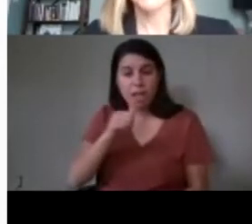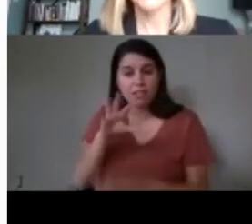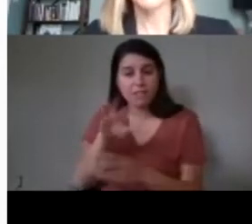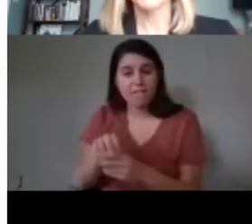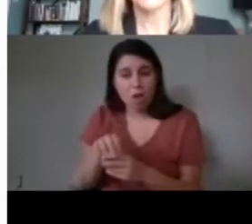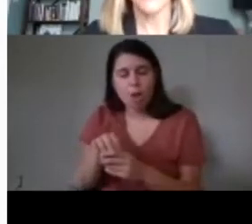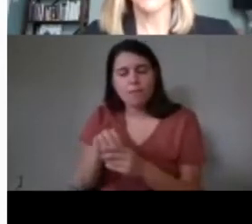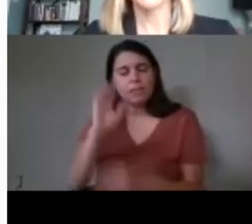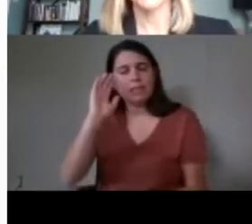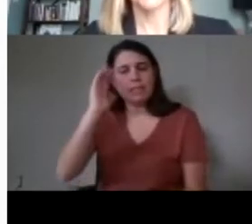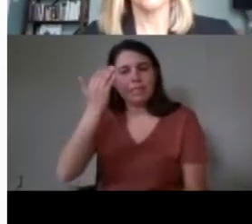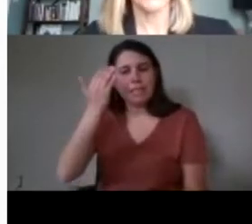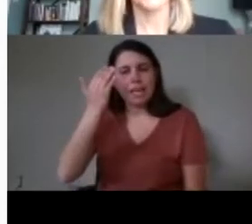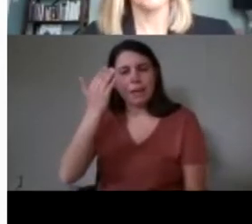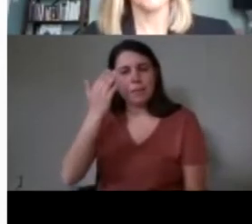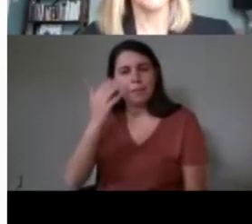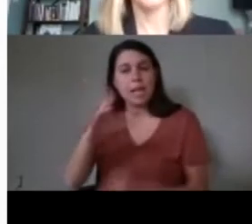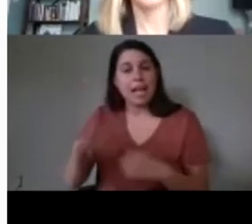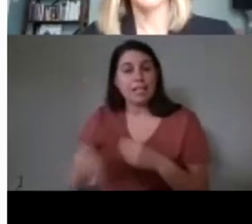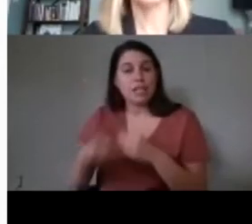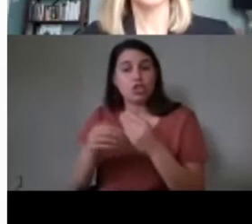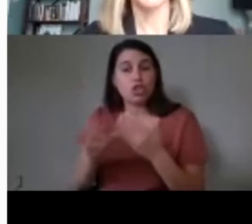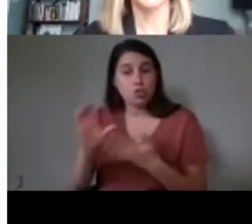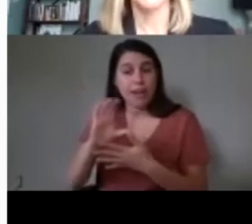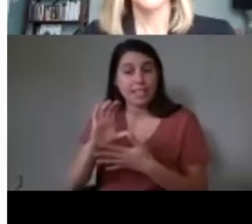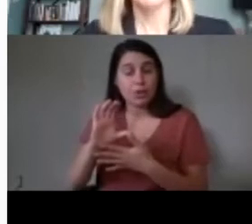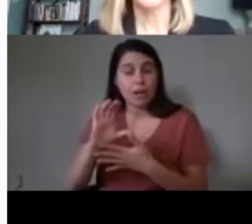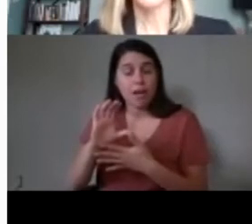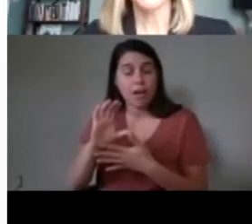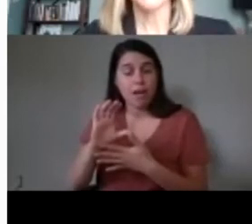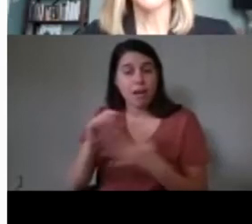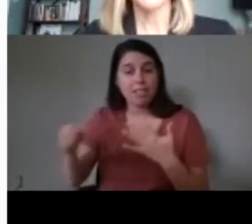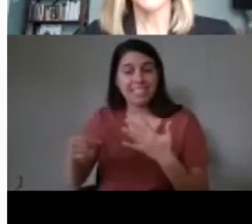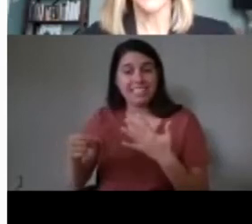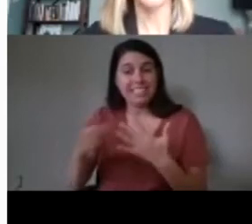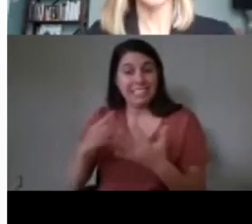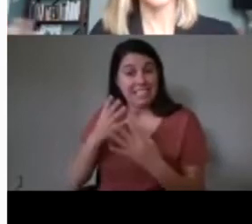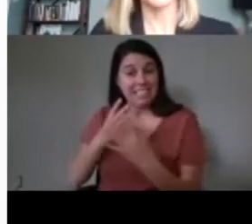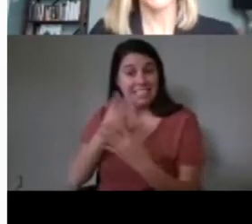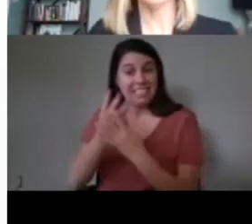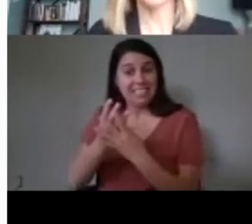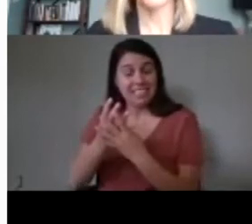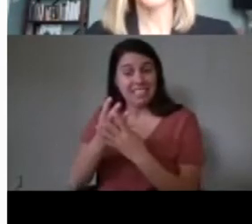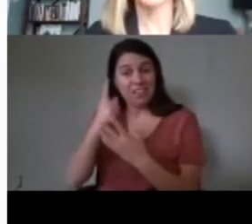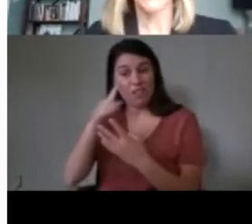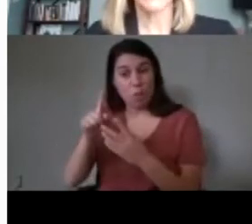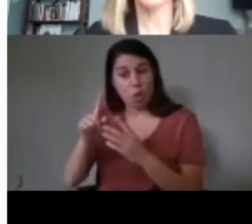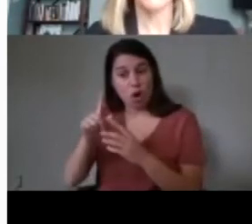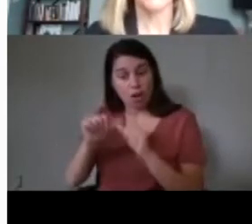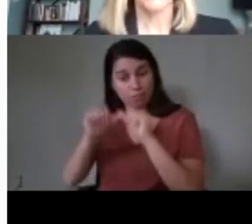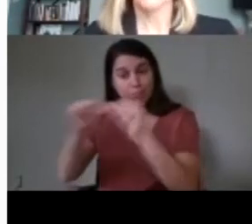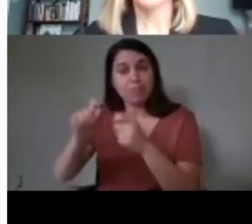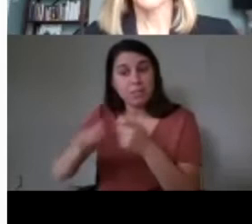really seemed that additional criteria of having been sentenced and having to stay for quite some